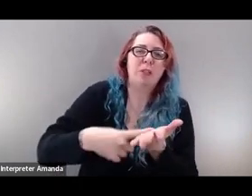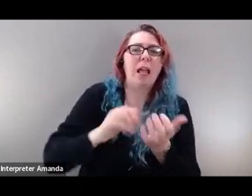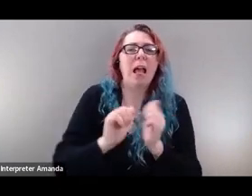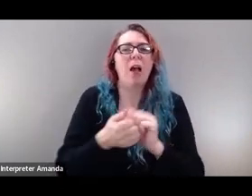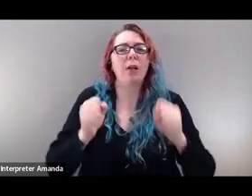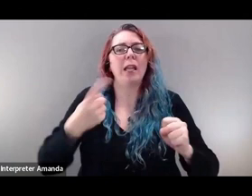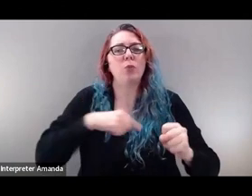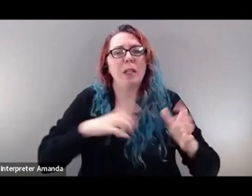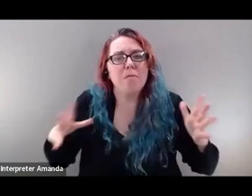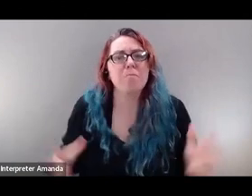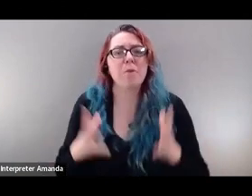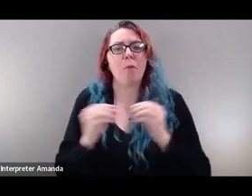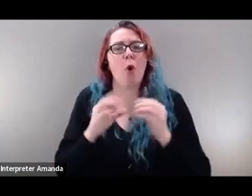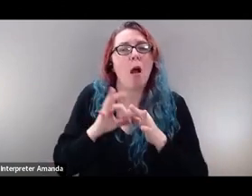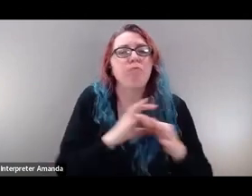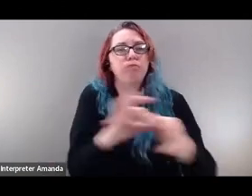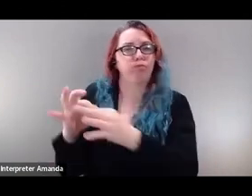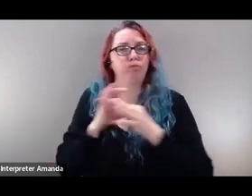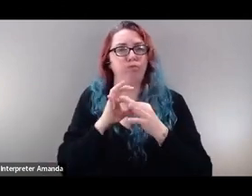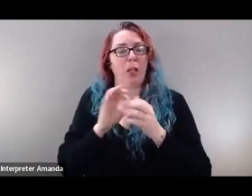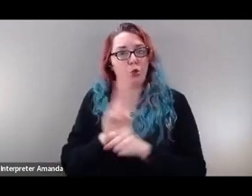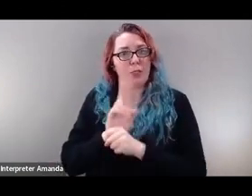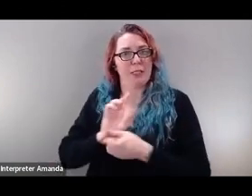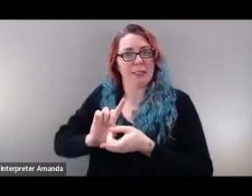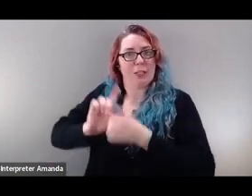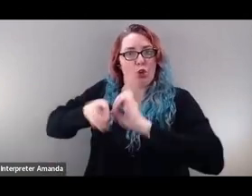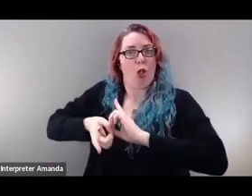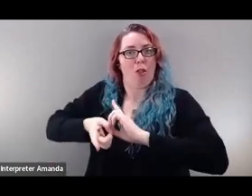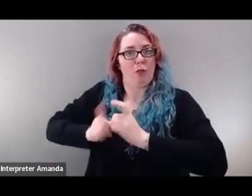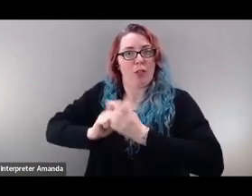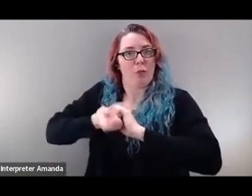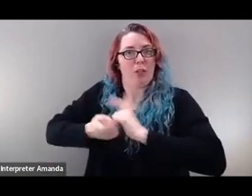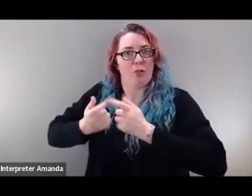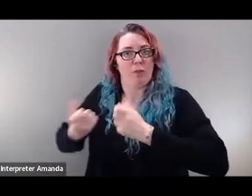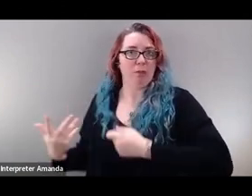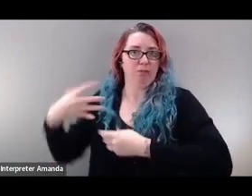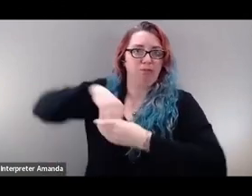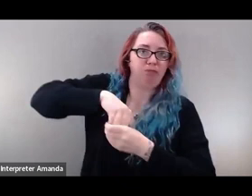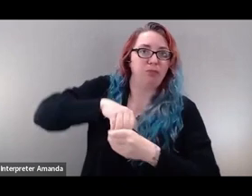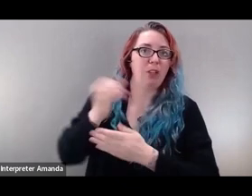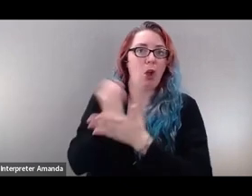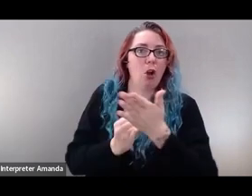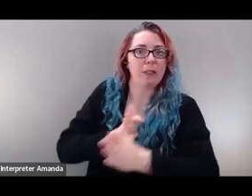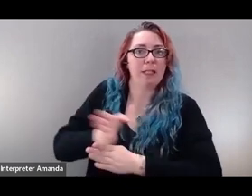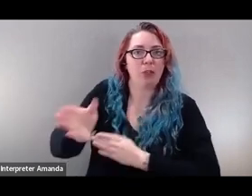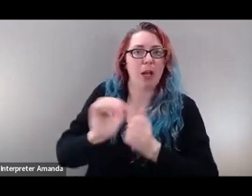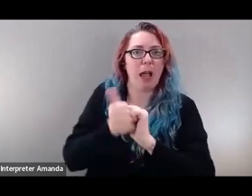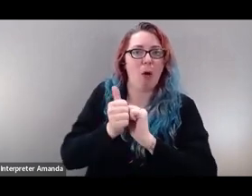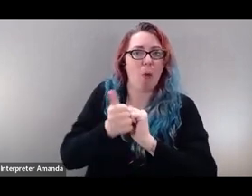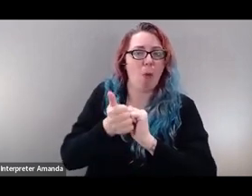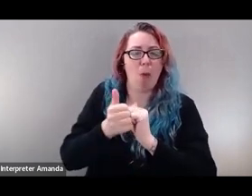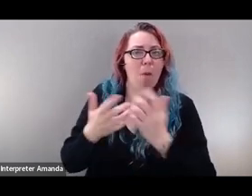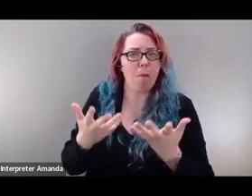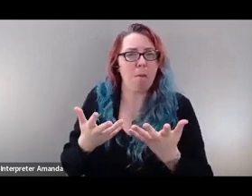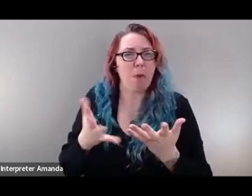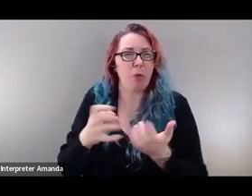sector? The structure of the event is relatively simple. We'll explore in sequence the three discussion areas